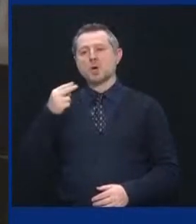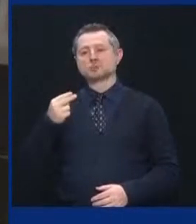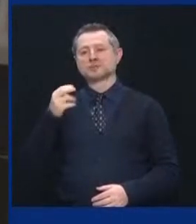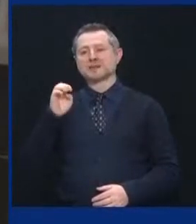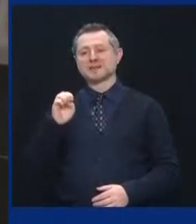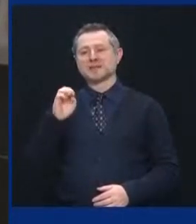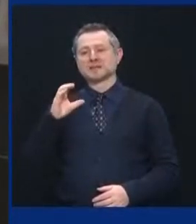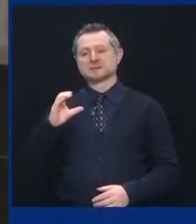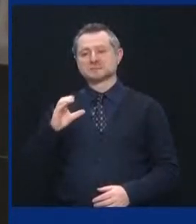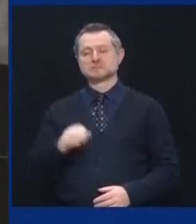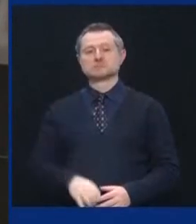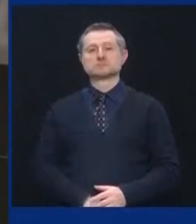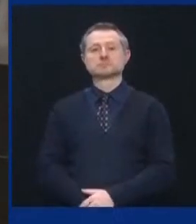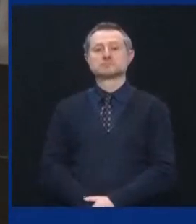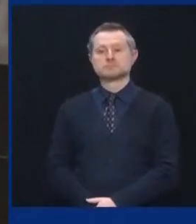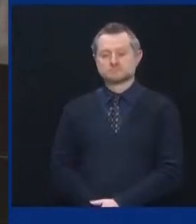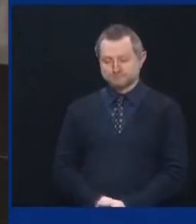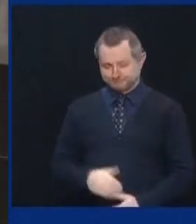open. Please unmute your microphone.